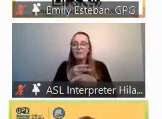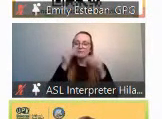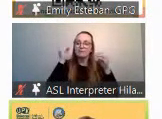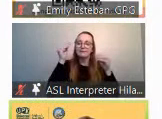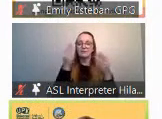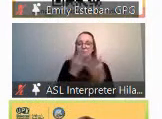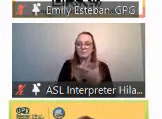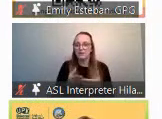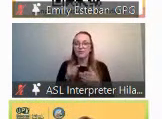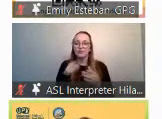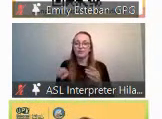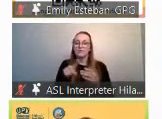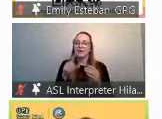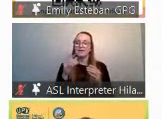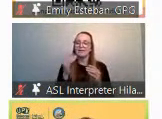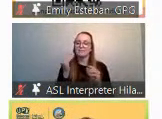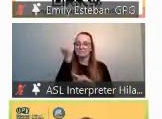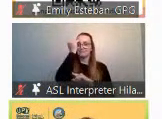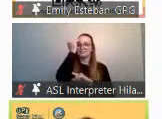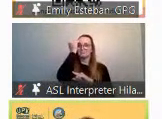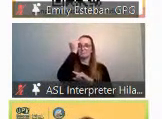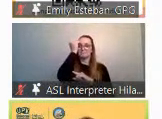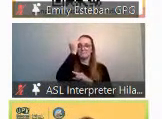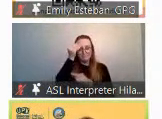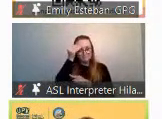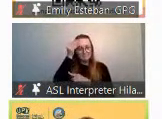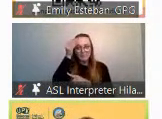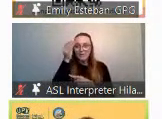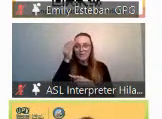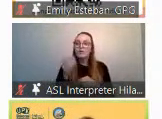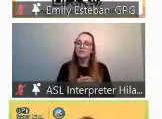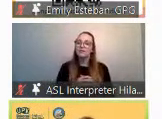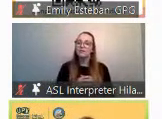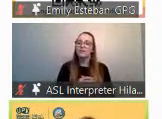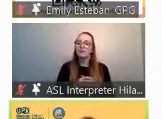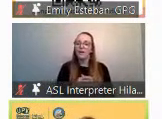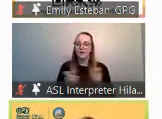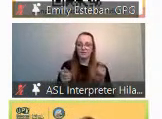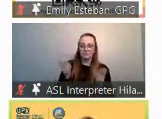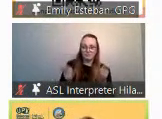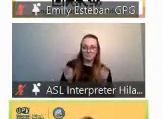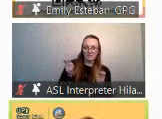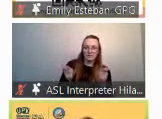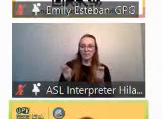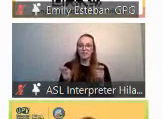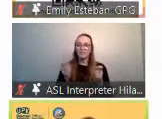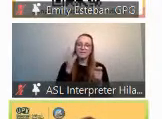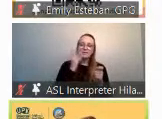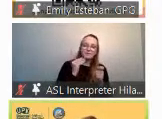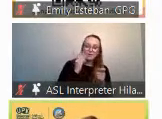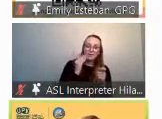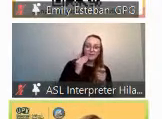awareness and leverage lived experiences of quality program elements to elevate